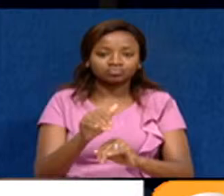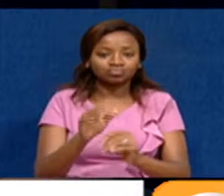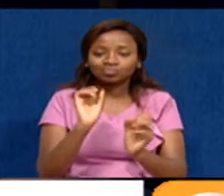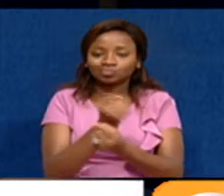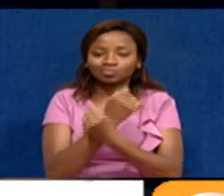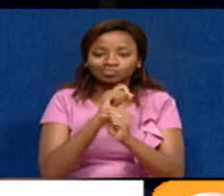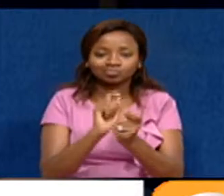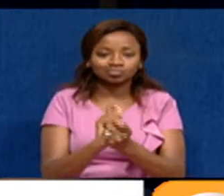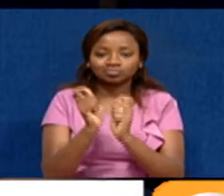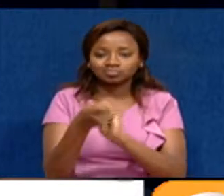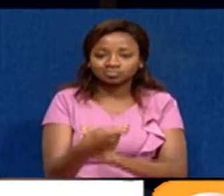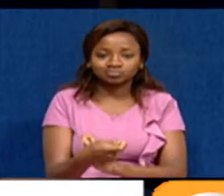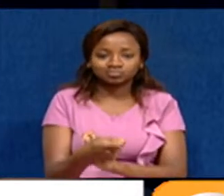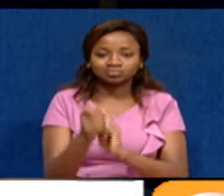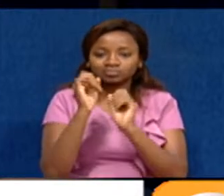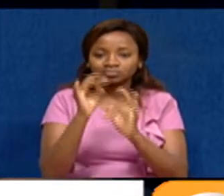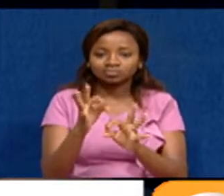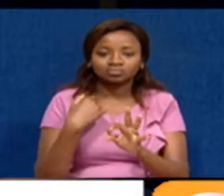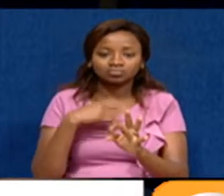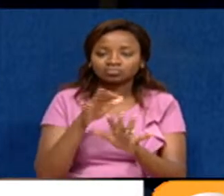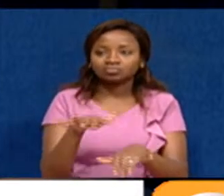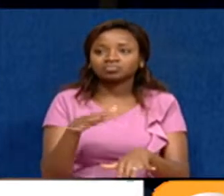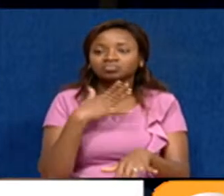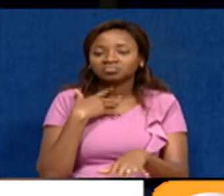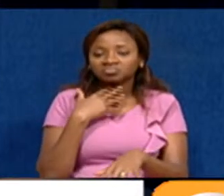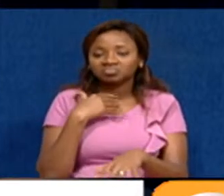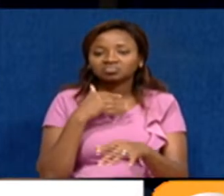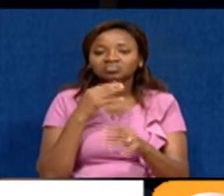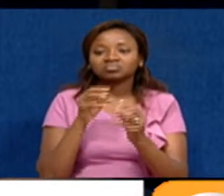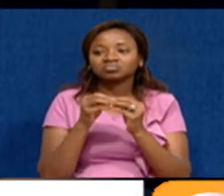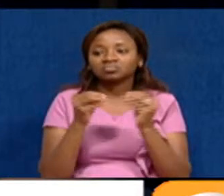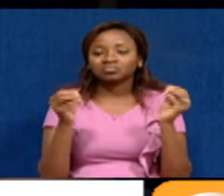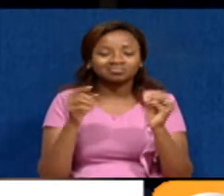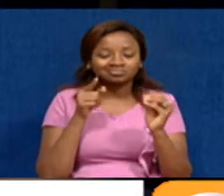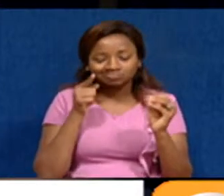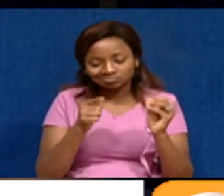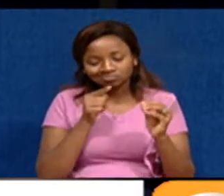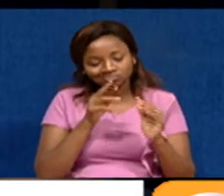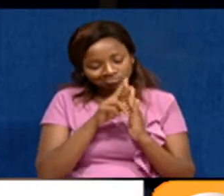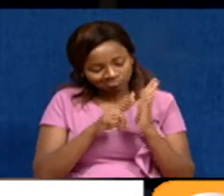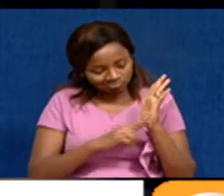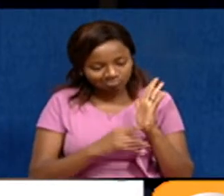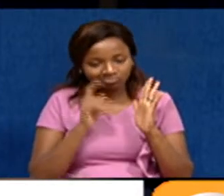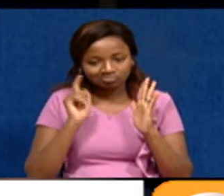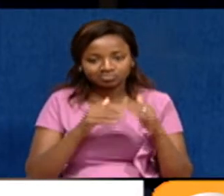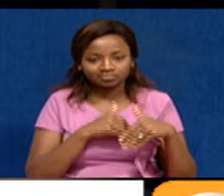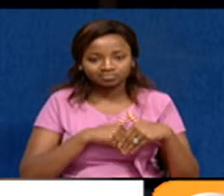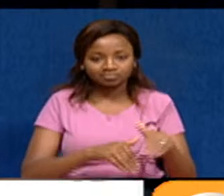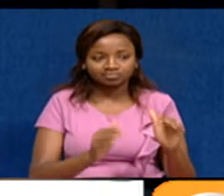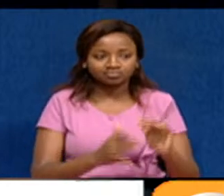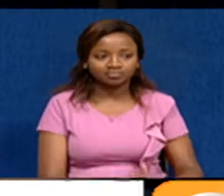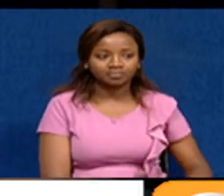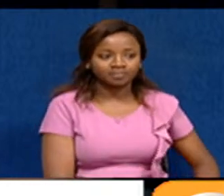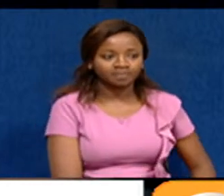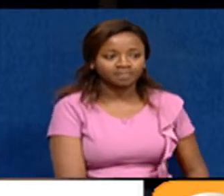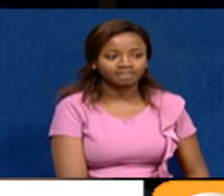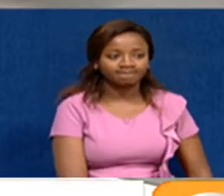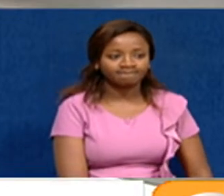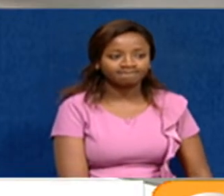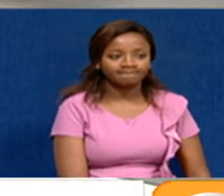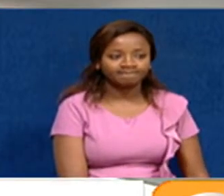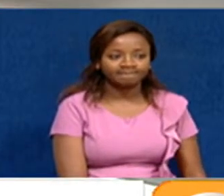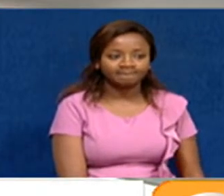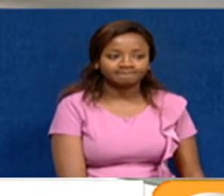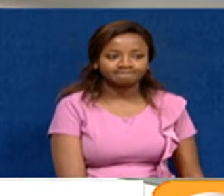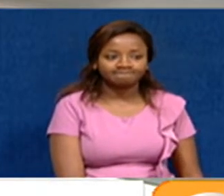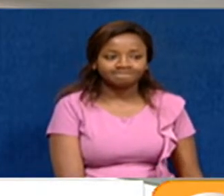twist. Whether we take 100 years, we are not going to twist these regulations to suit our circumstances. Aduda,